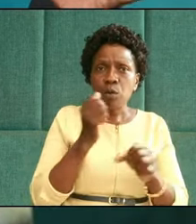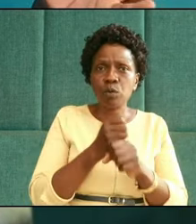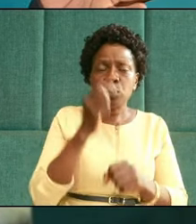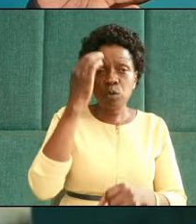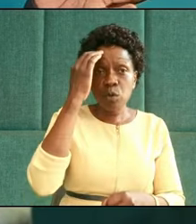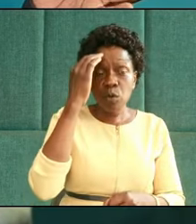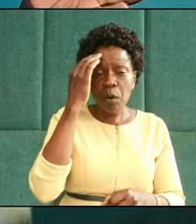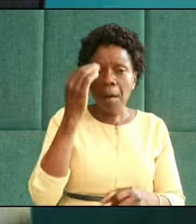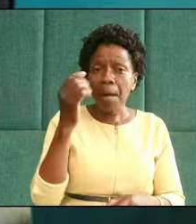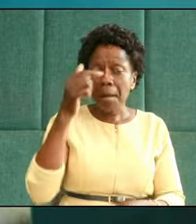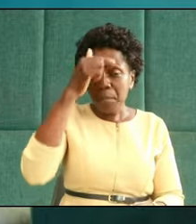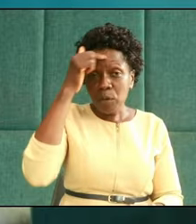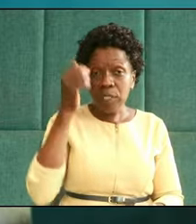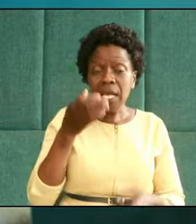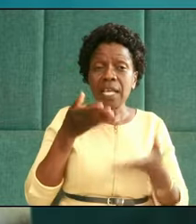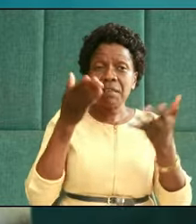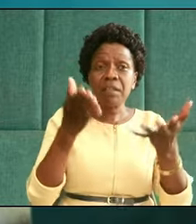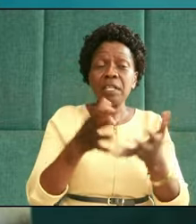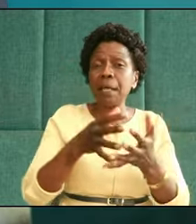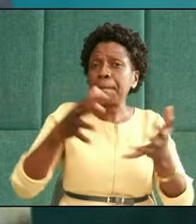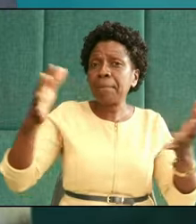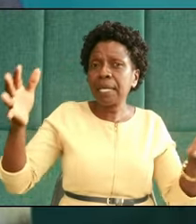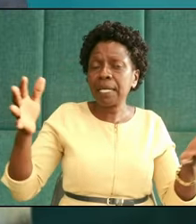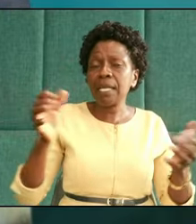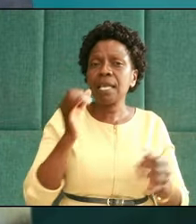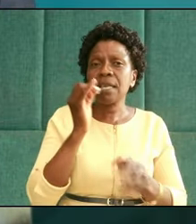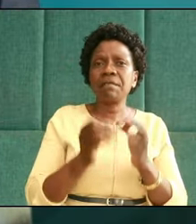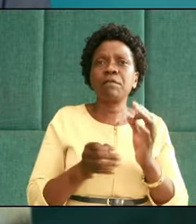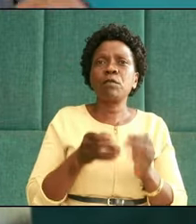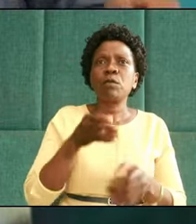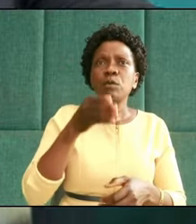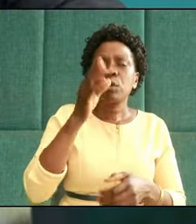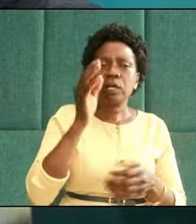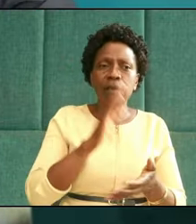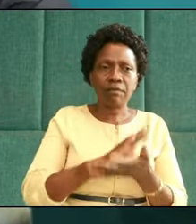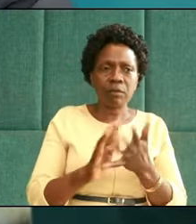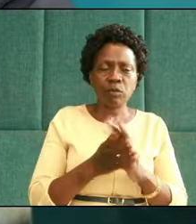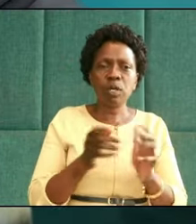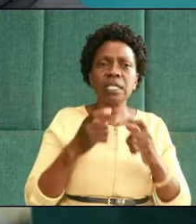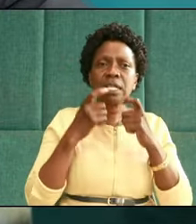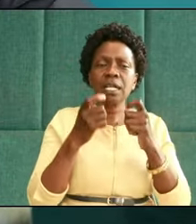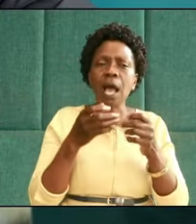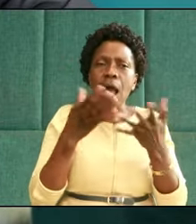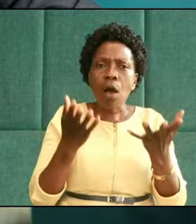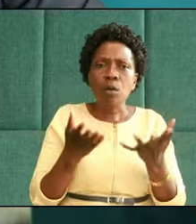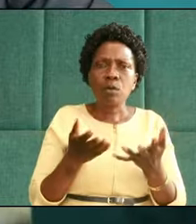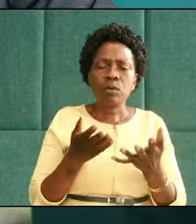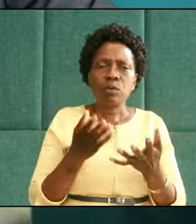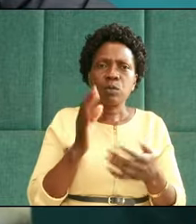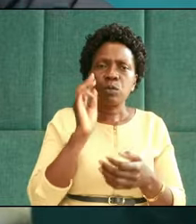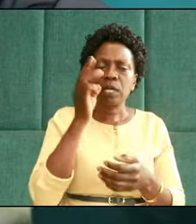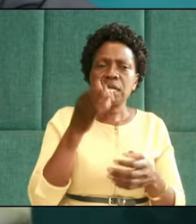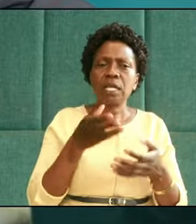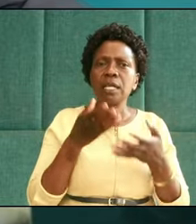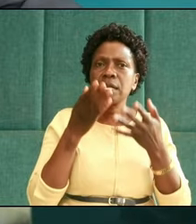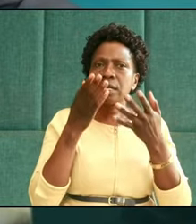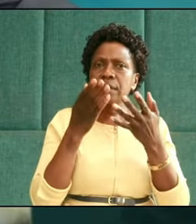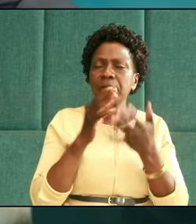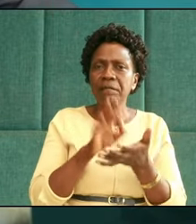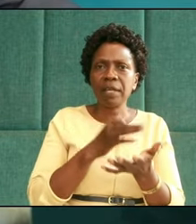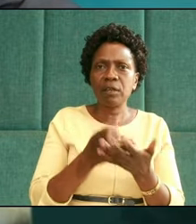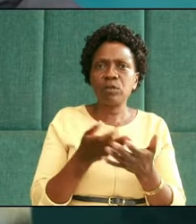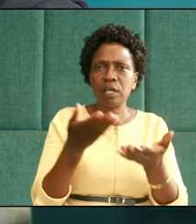you the greatest. So if God gave us his son, how will he fail to give us the golden streets in heaven?